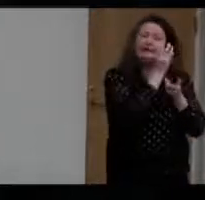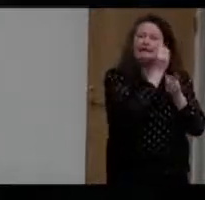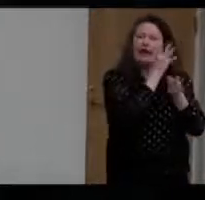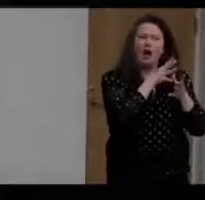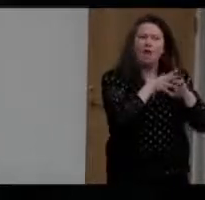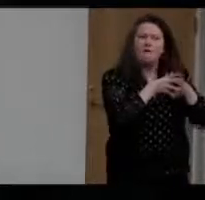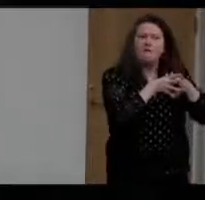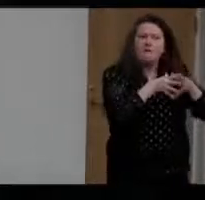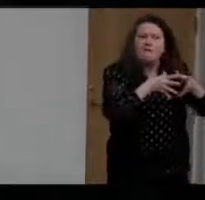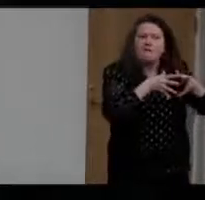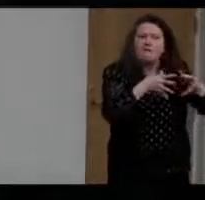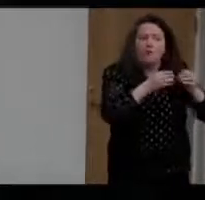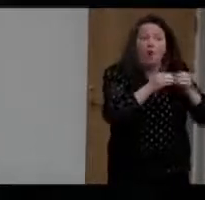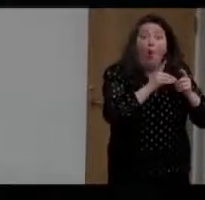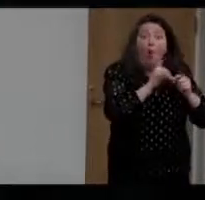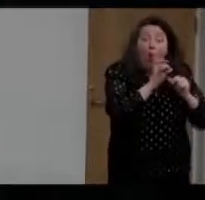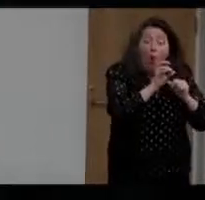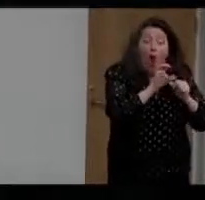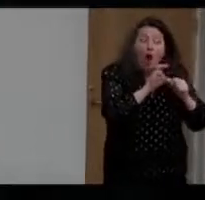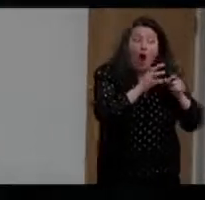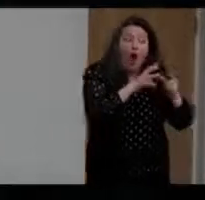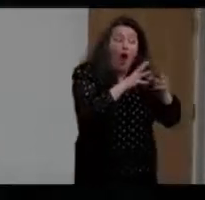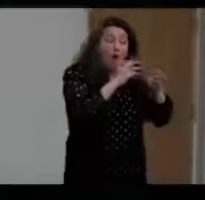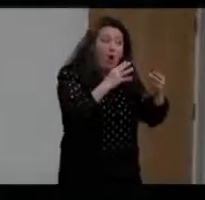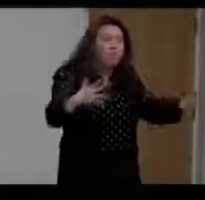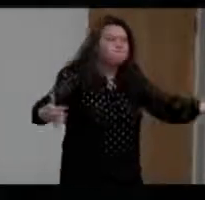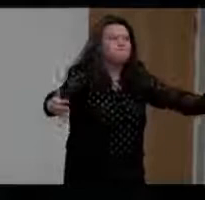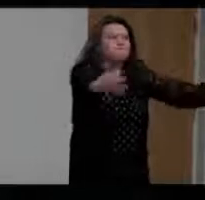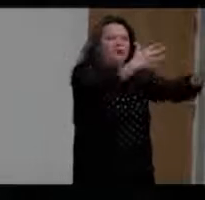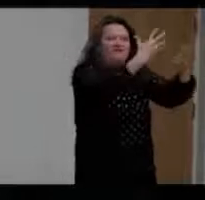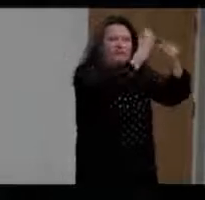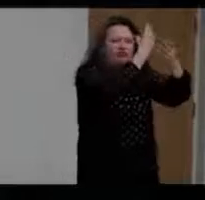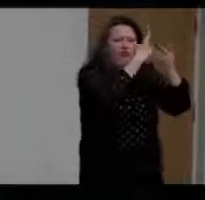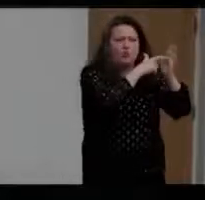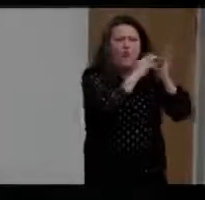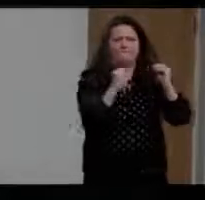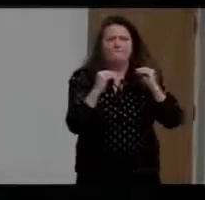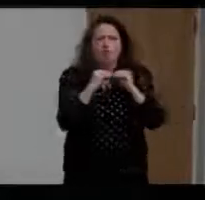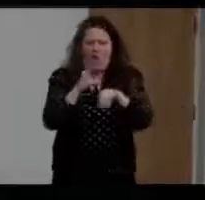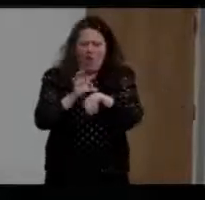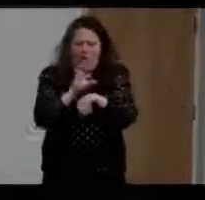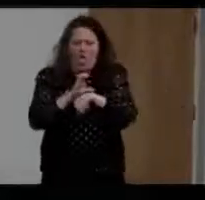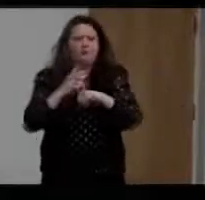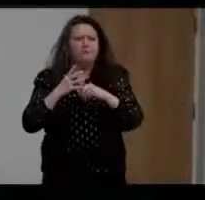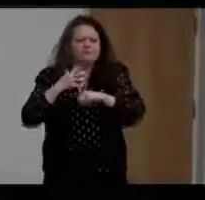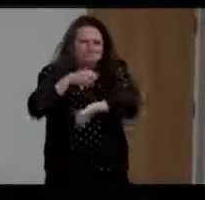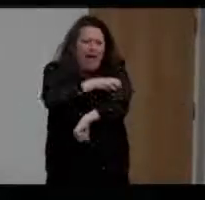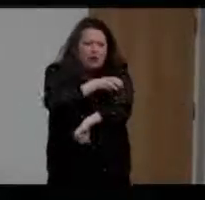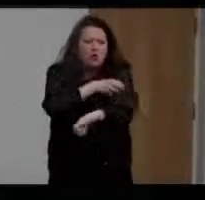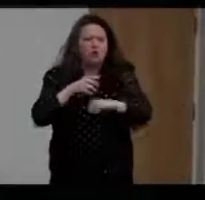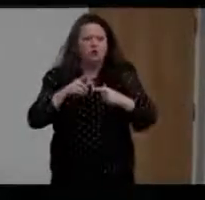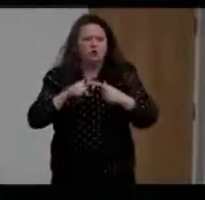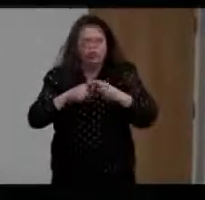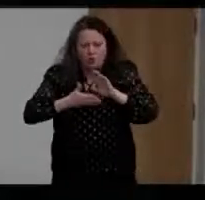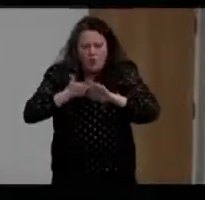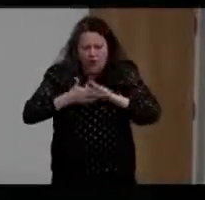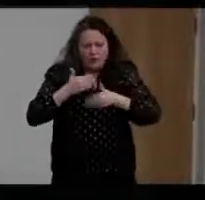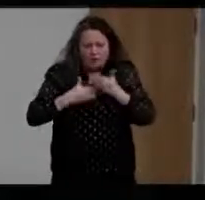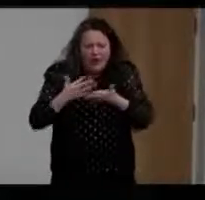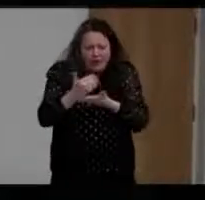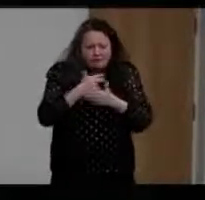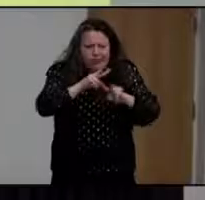more computing power is required to process. How does society manage the collision of these two competing objectives?